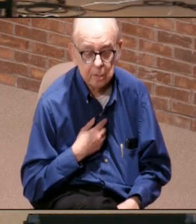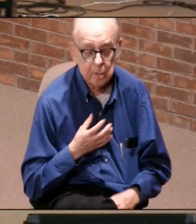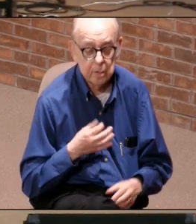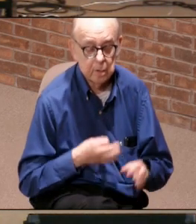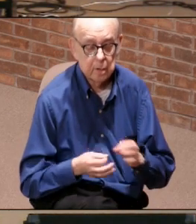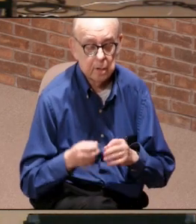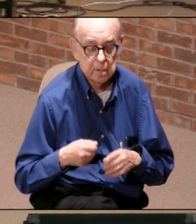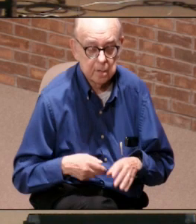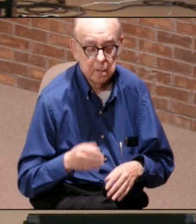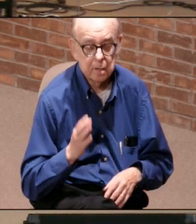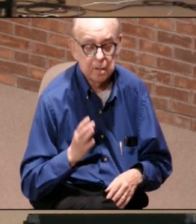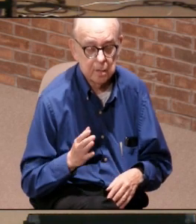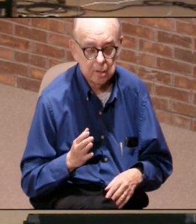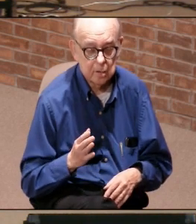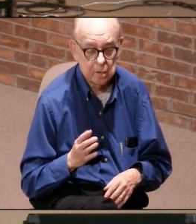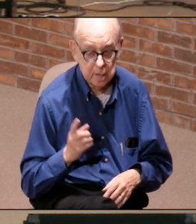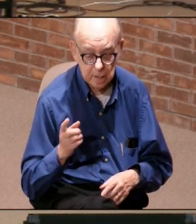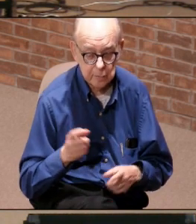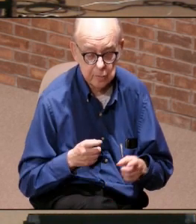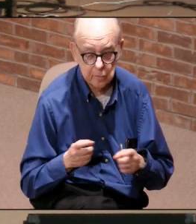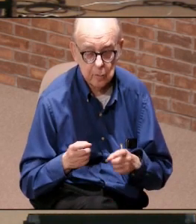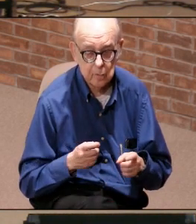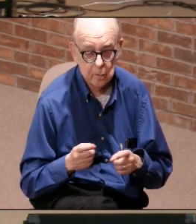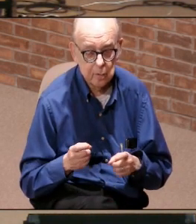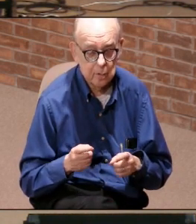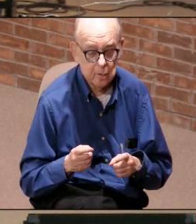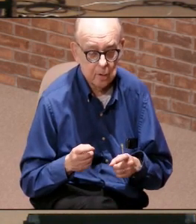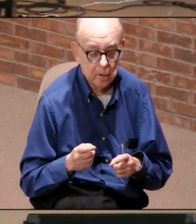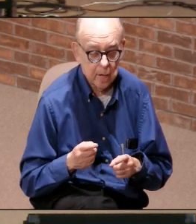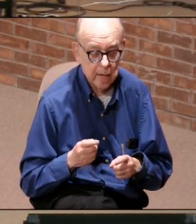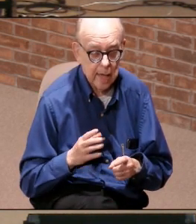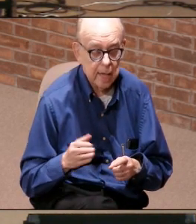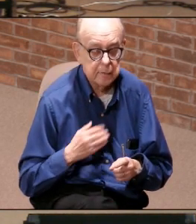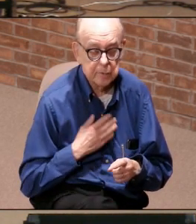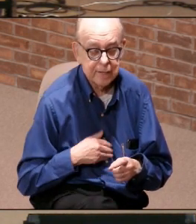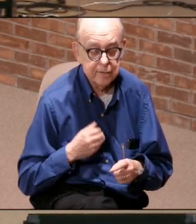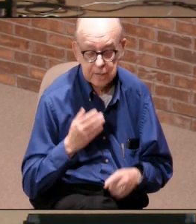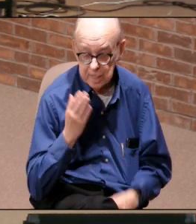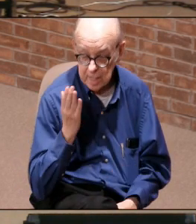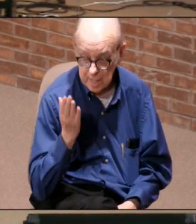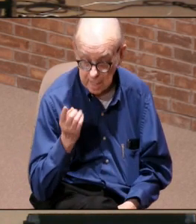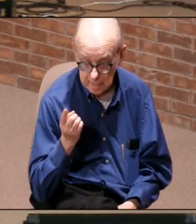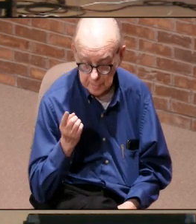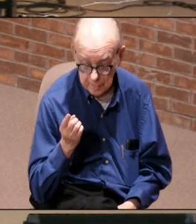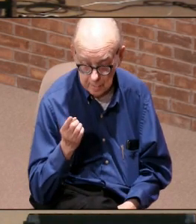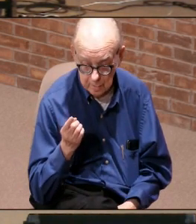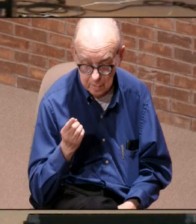instead of letting God be in control and pleasing him.